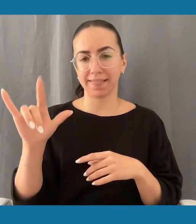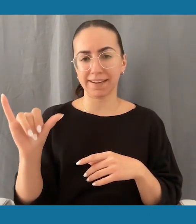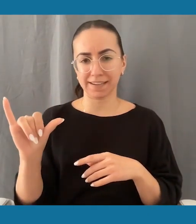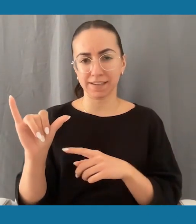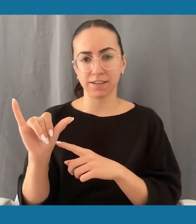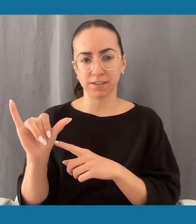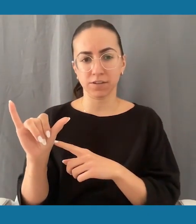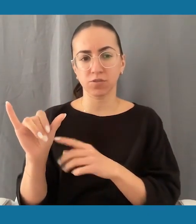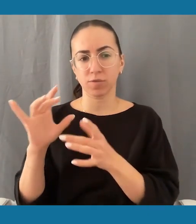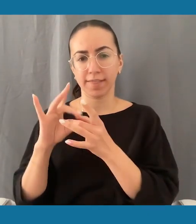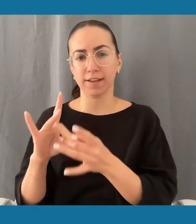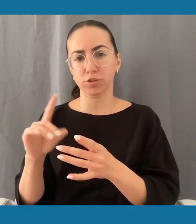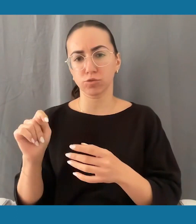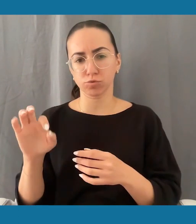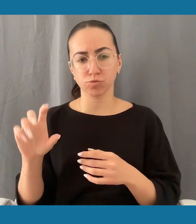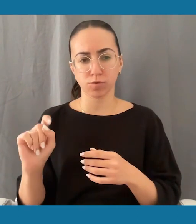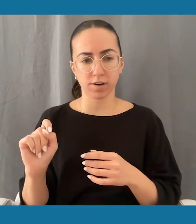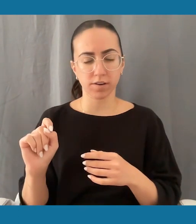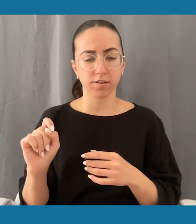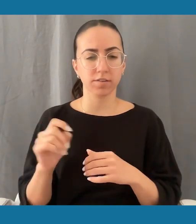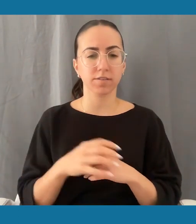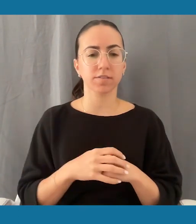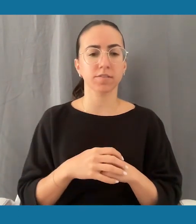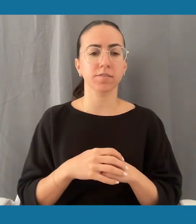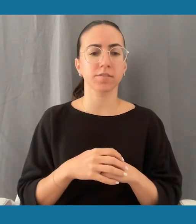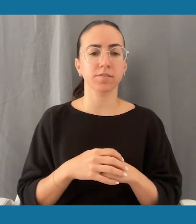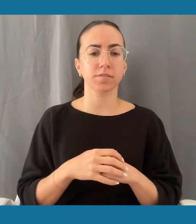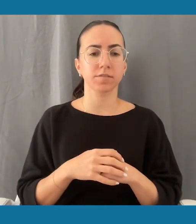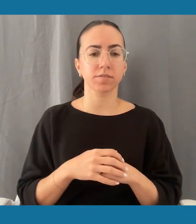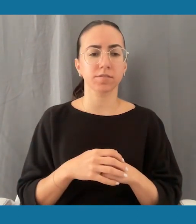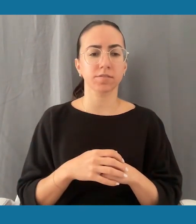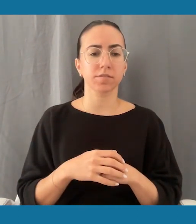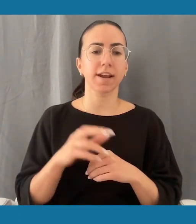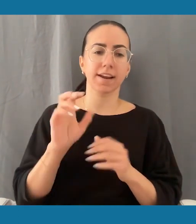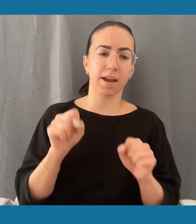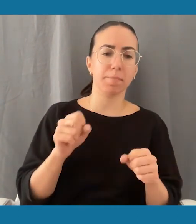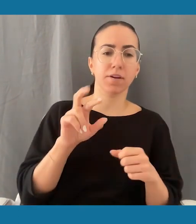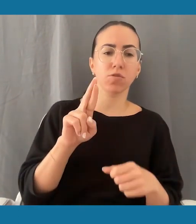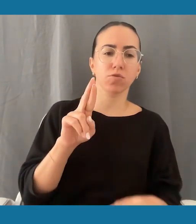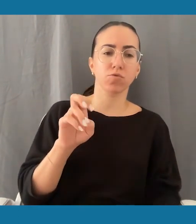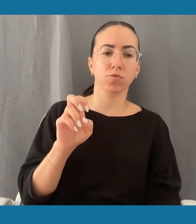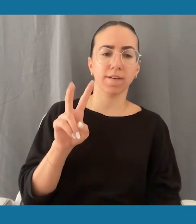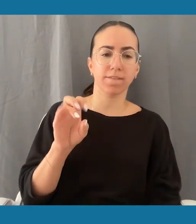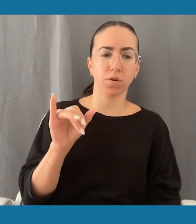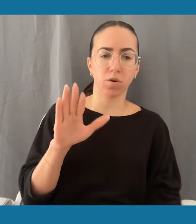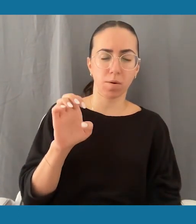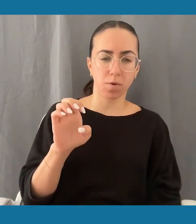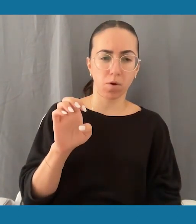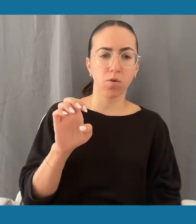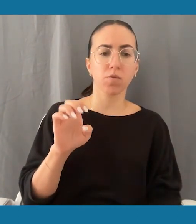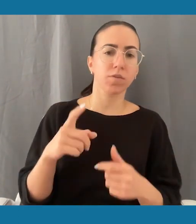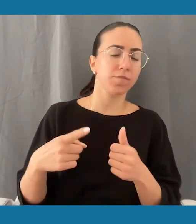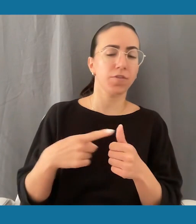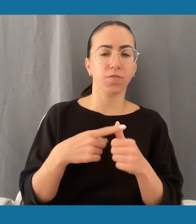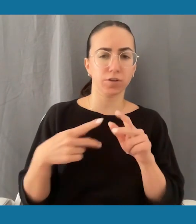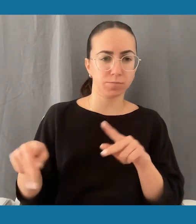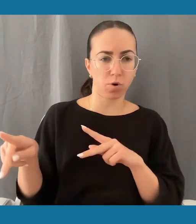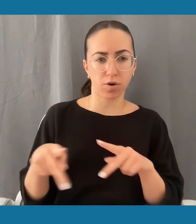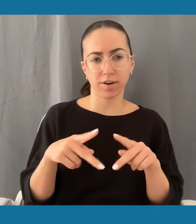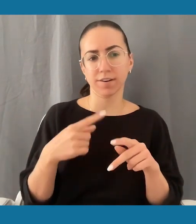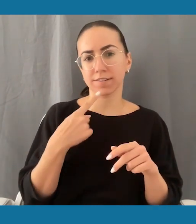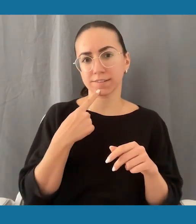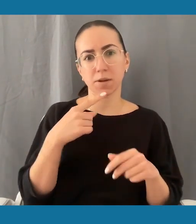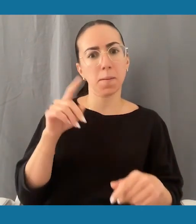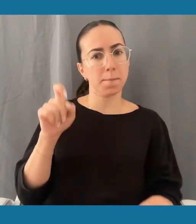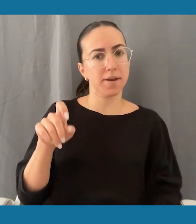trust. They actually can be revocable or irrevocable. If you recall, in a self-settled trust, the first-party trust,